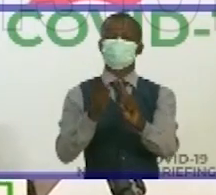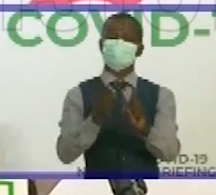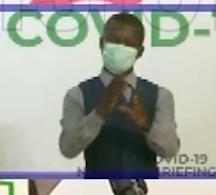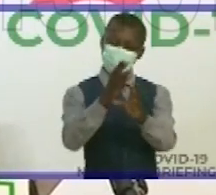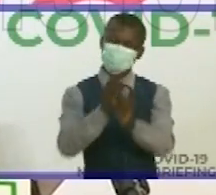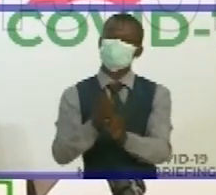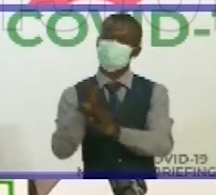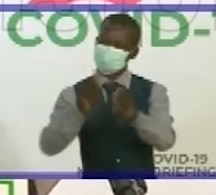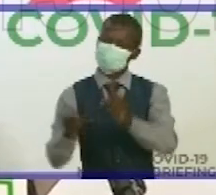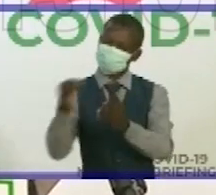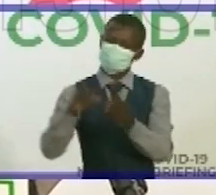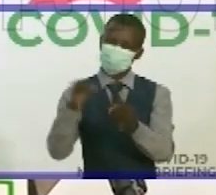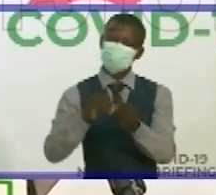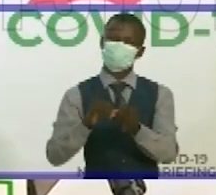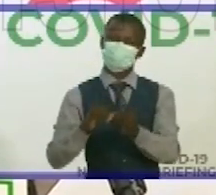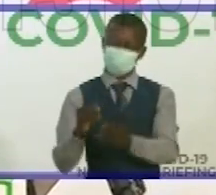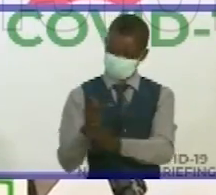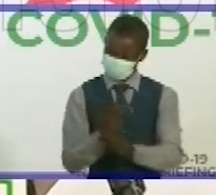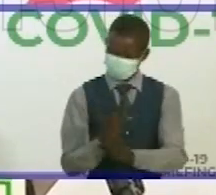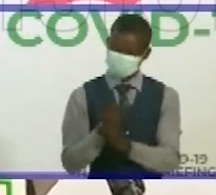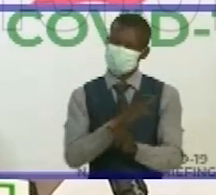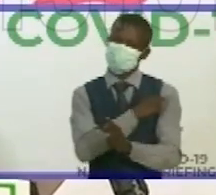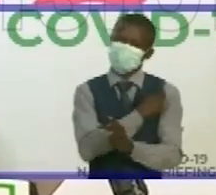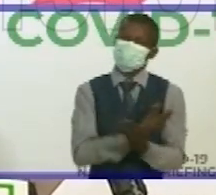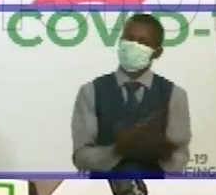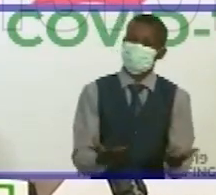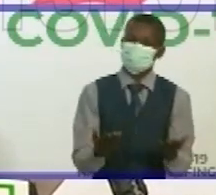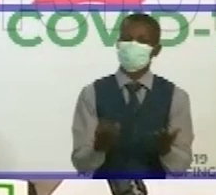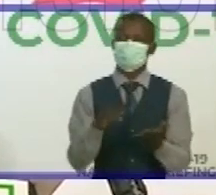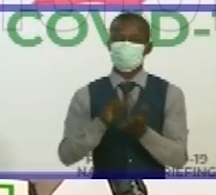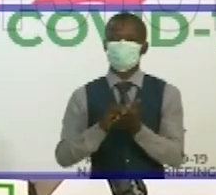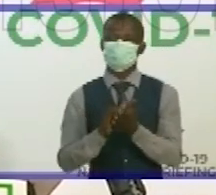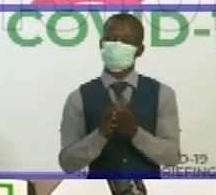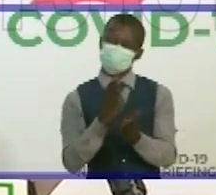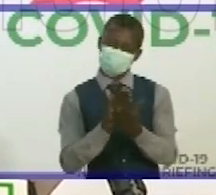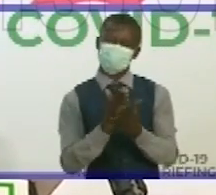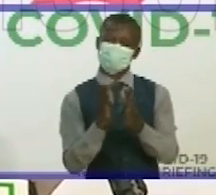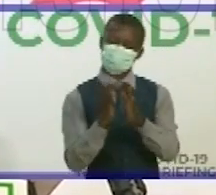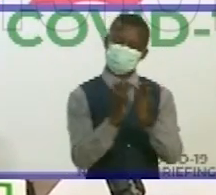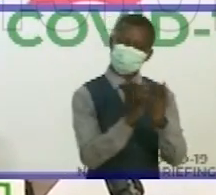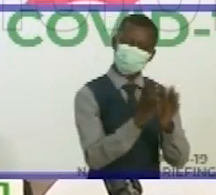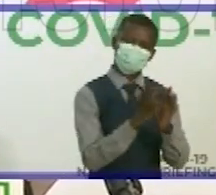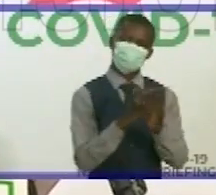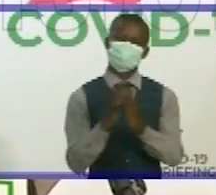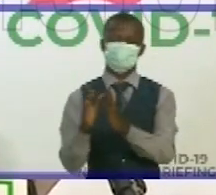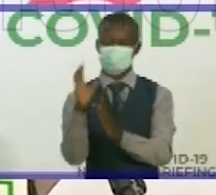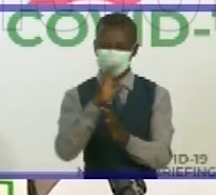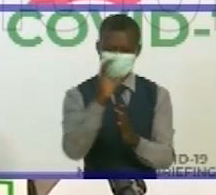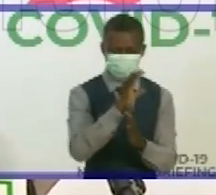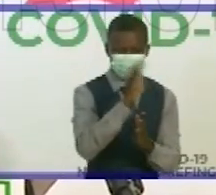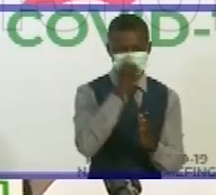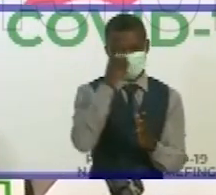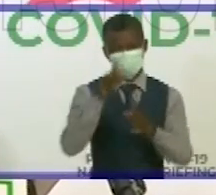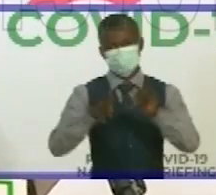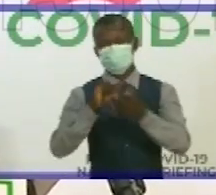accelerate them through the public health process, enable contact tracing to happen for those that are